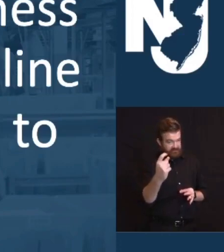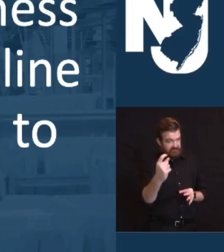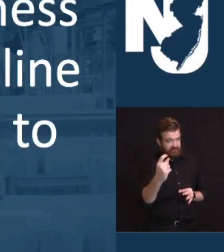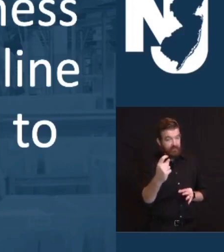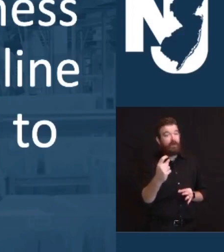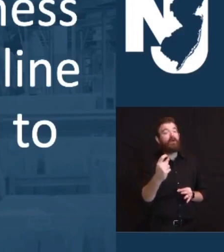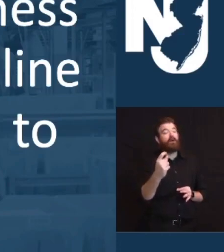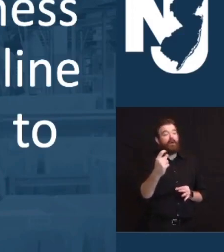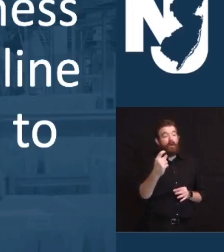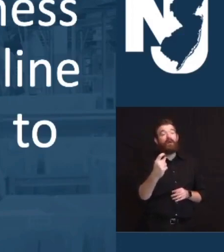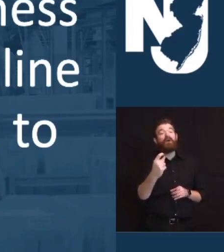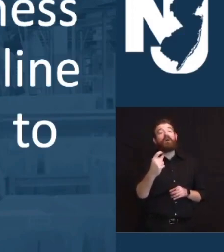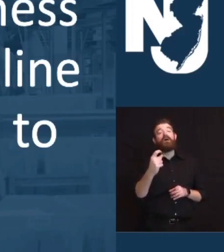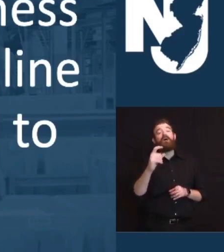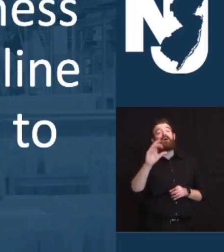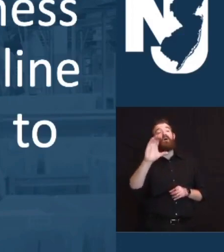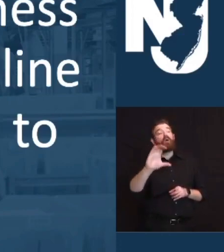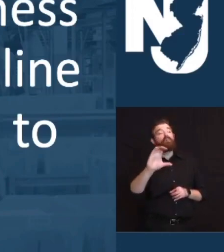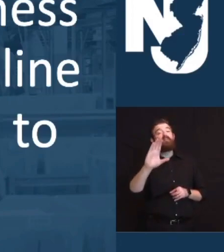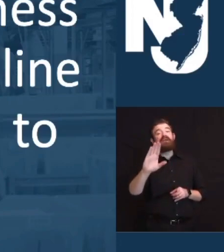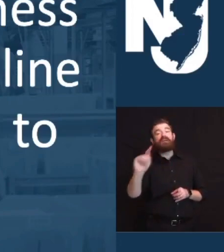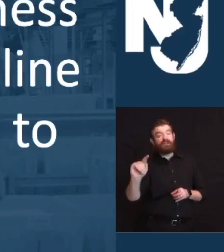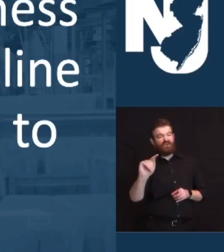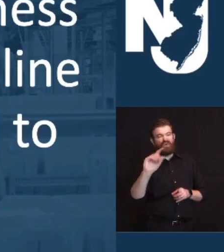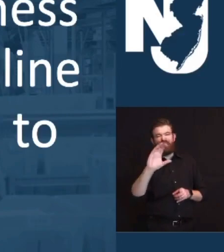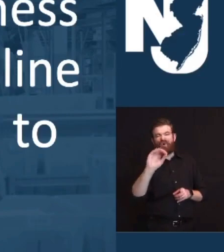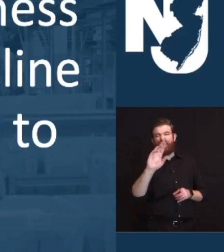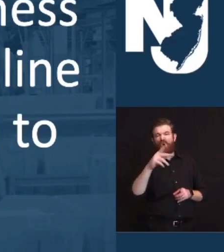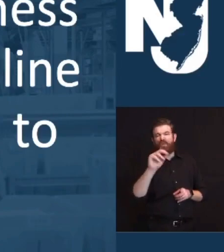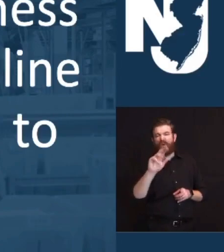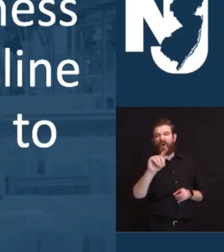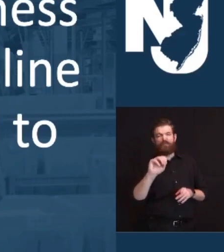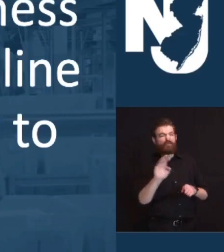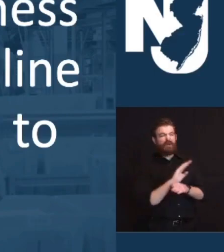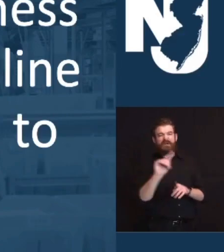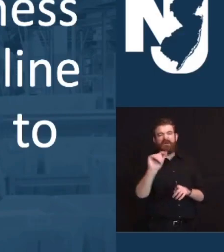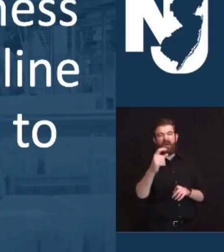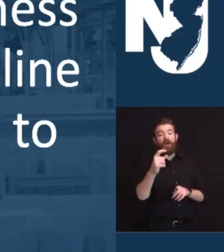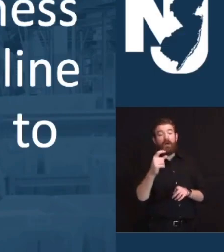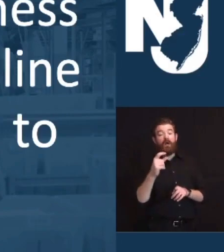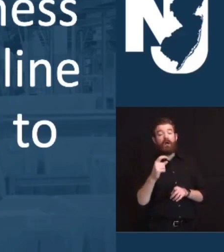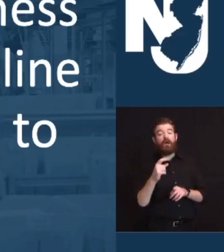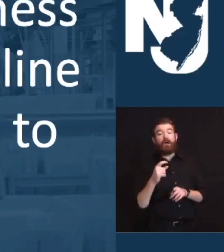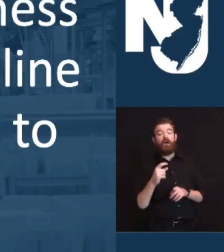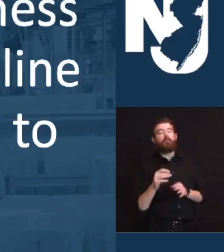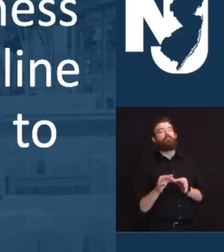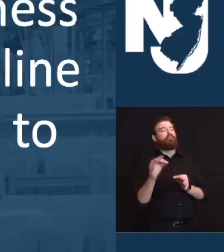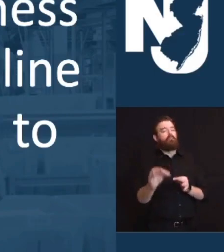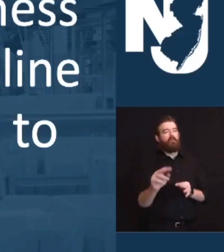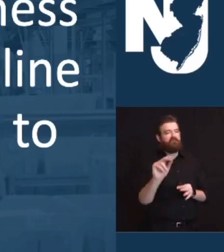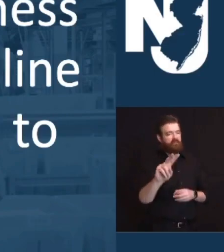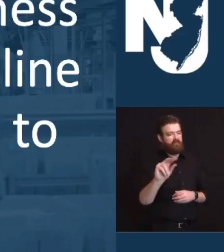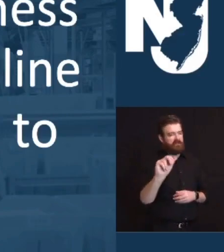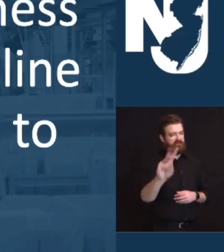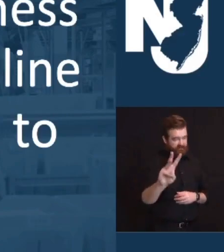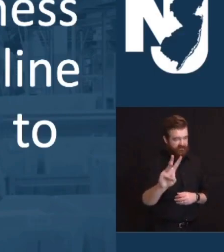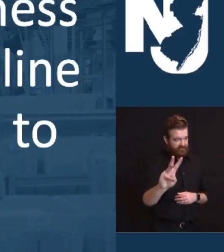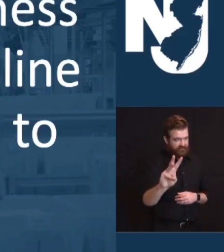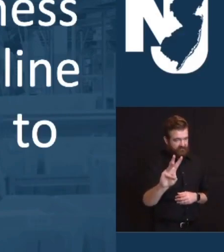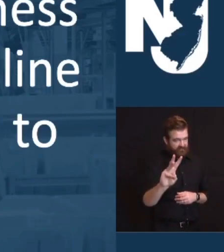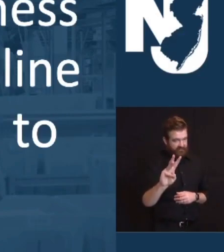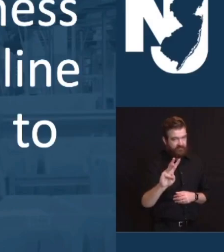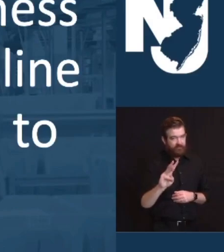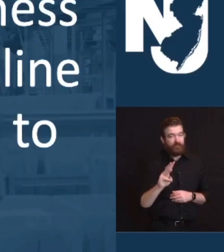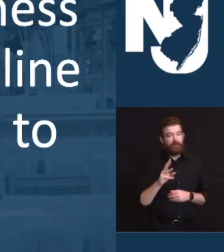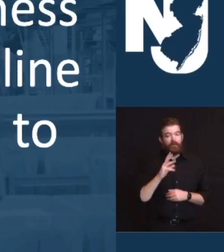so-called CBT, or corporate business tax return, which requires federal tax information, is thus a reasonable